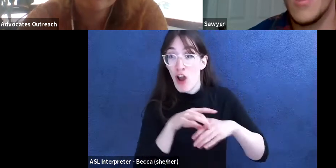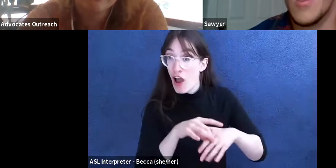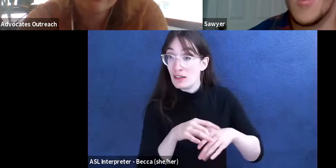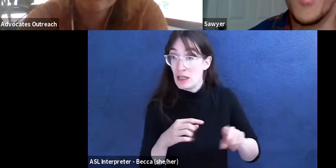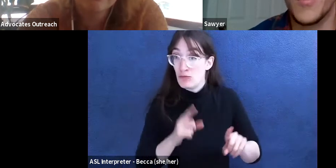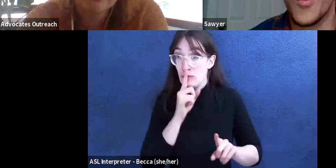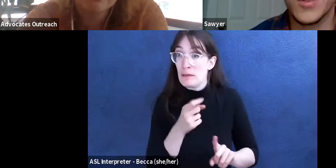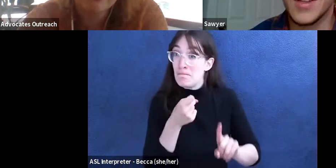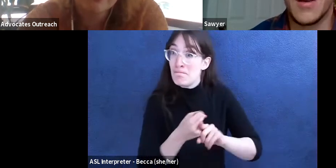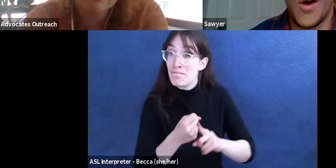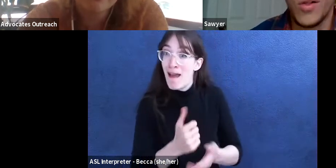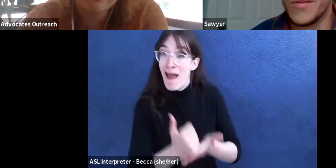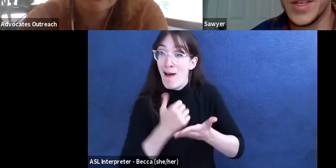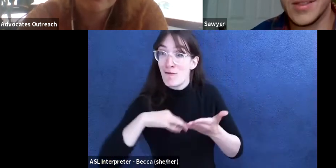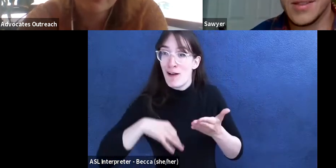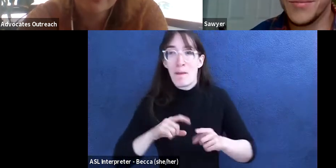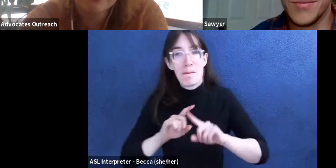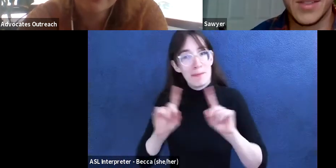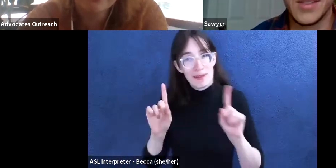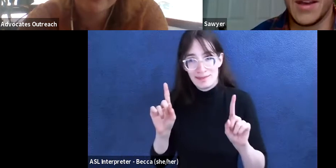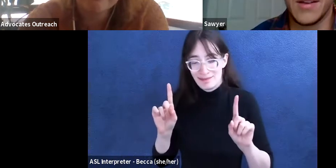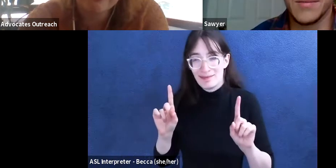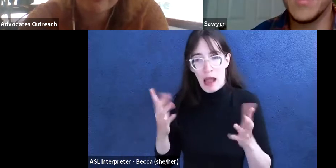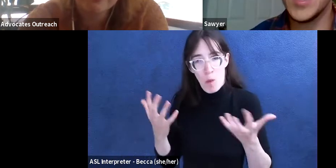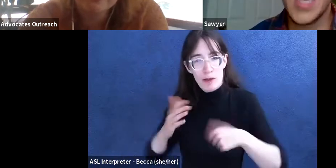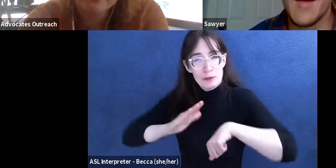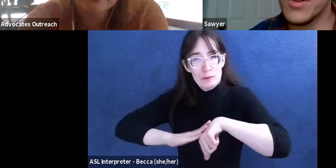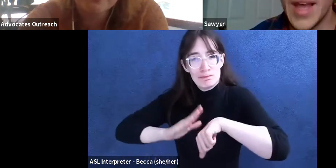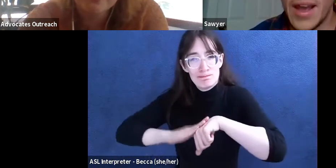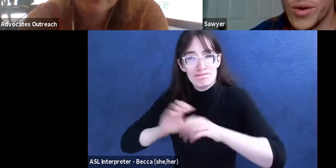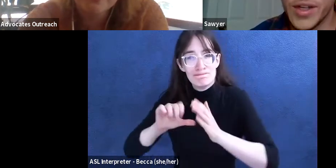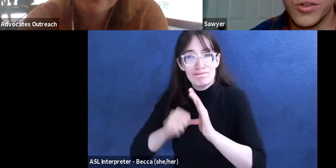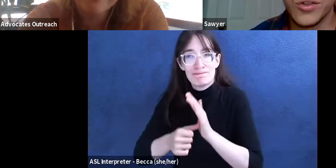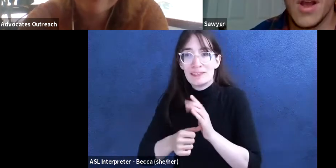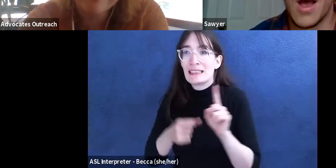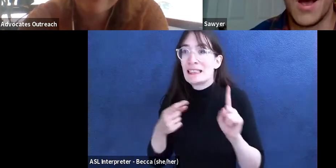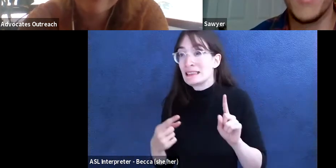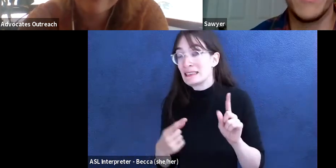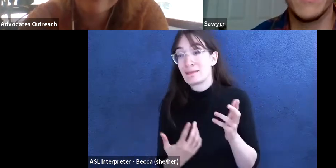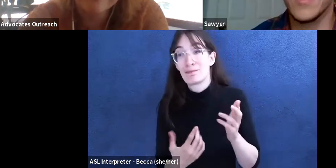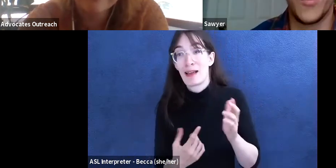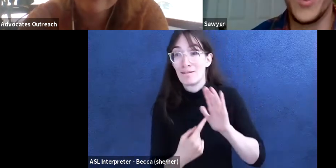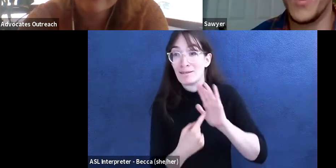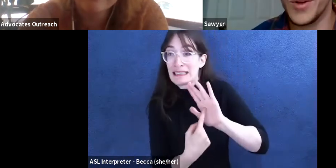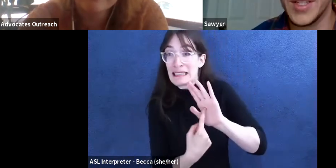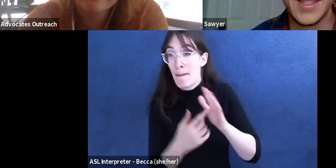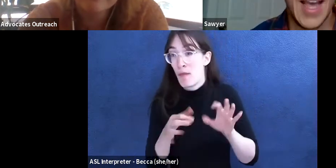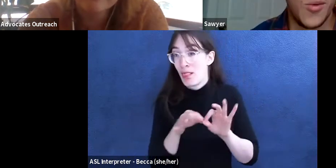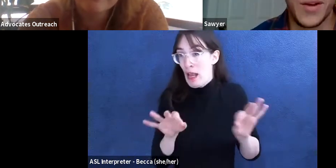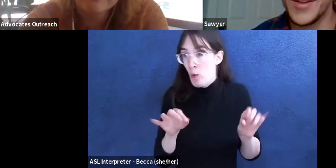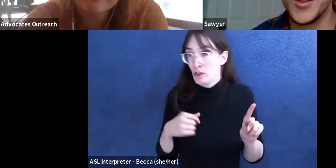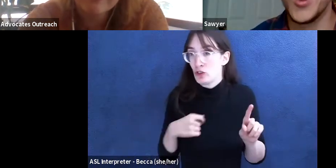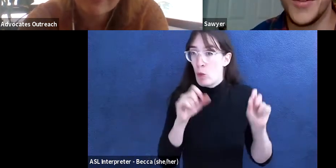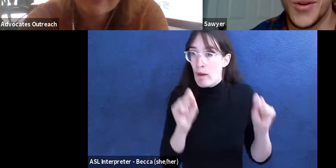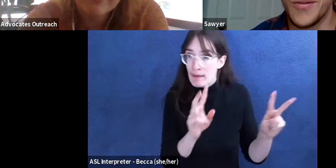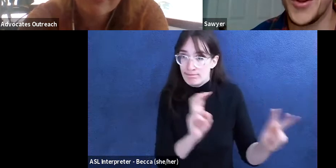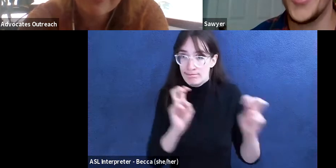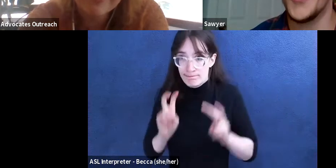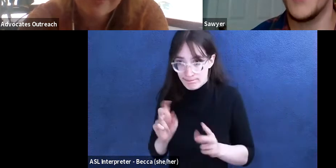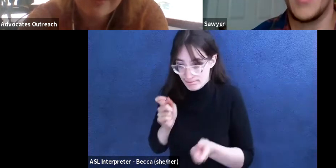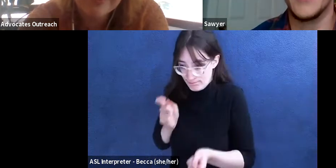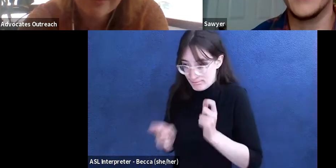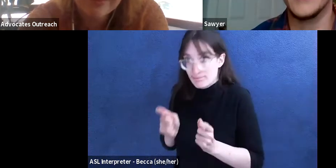context for why, that can just send the message that like, oh, this was bad.